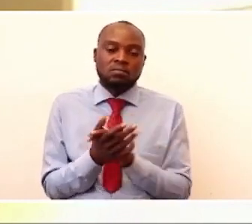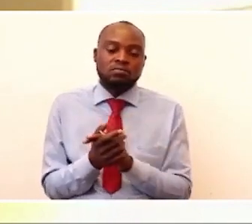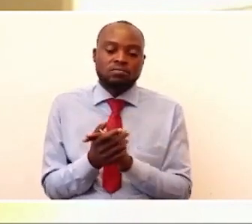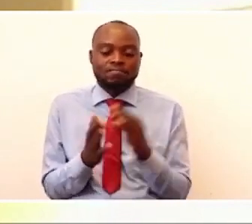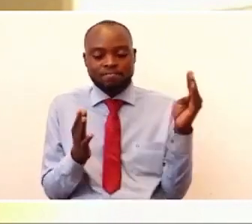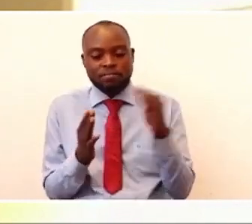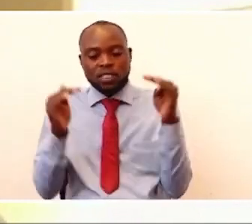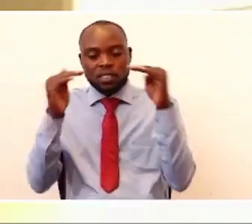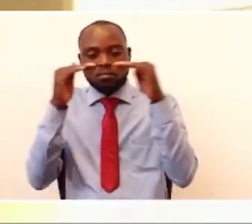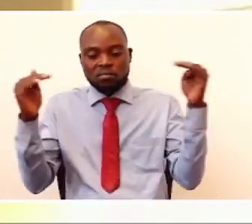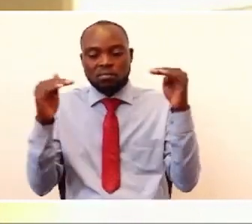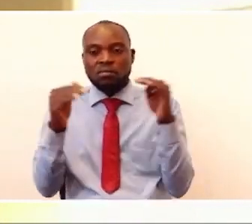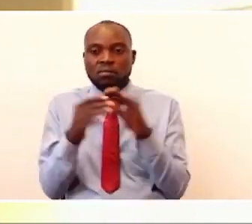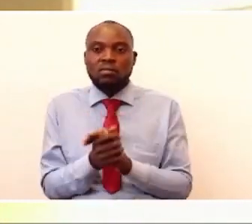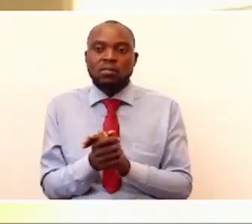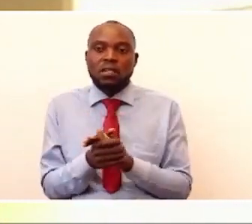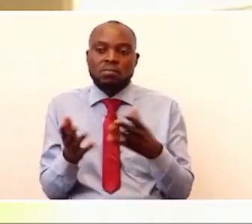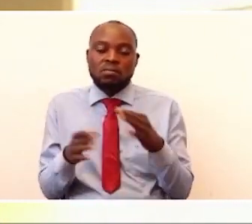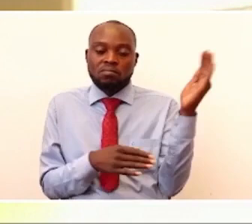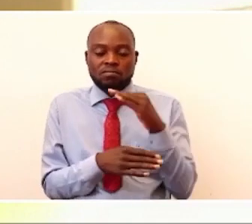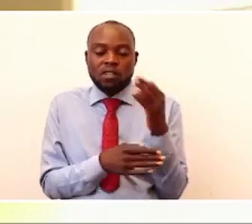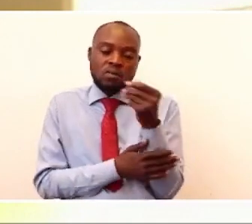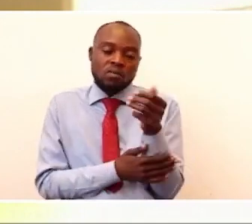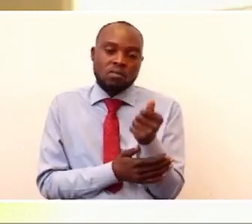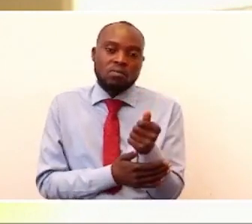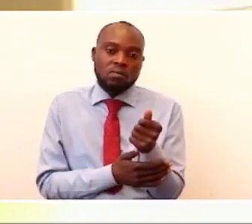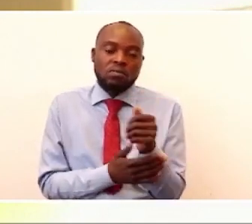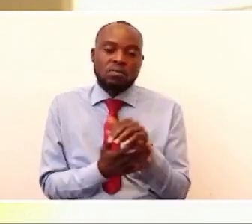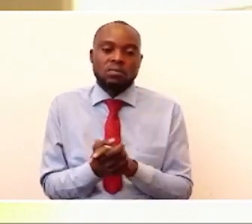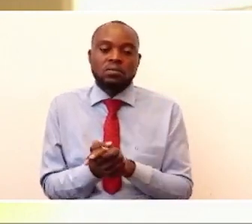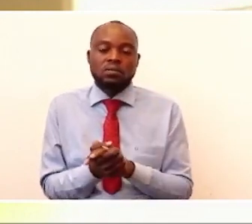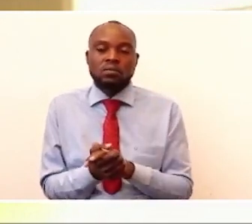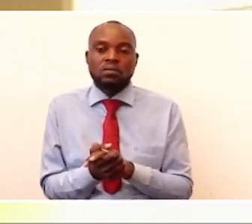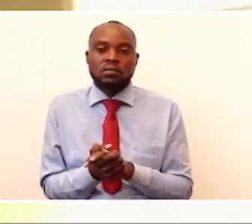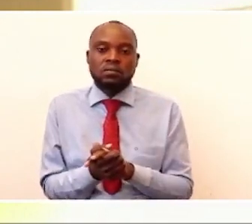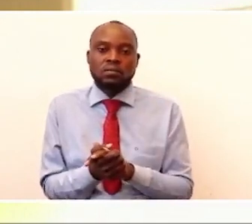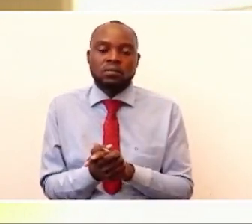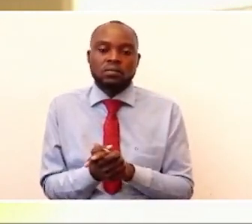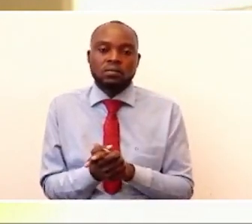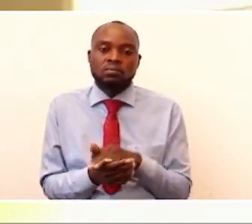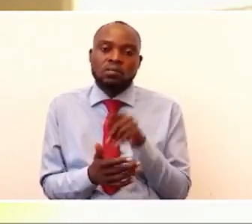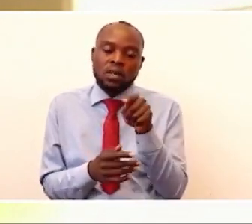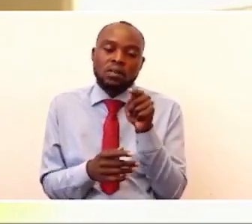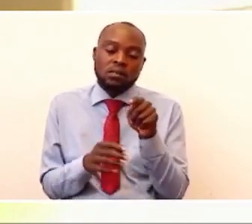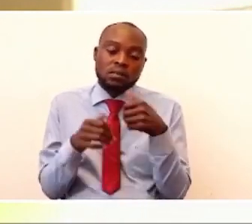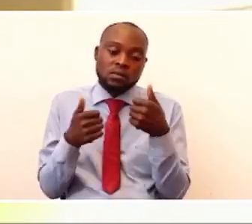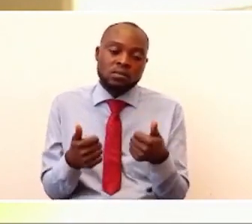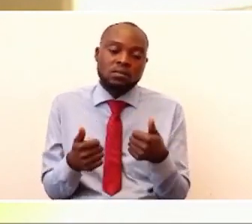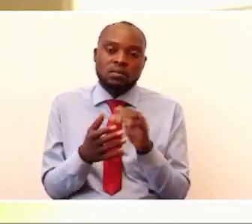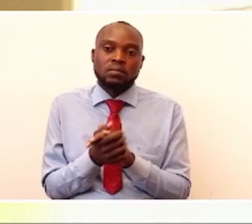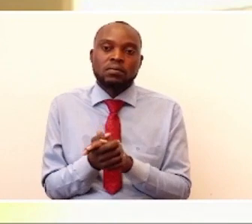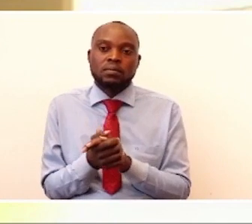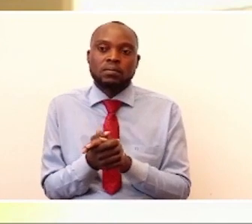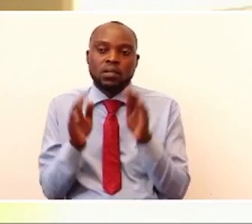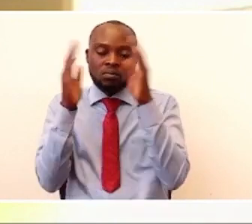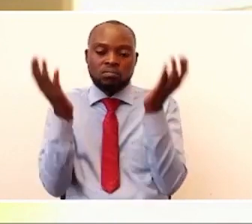level of digitalization that advanced economies have not. So there is a tension there. The continent